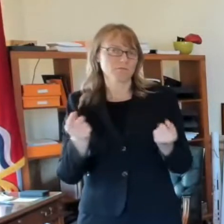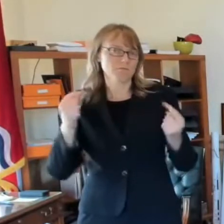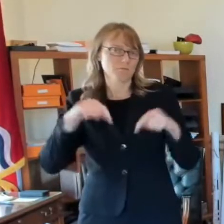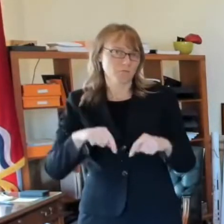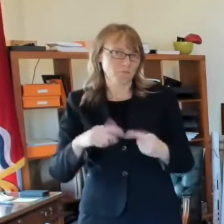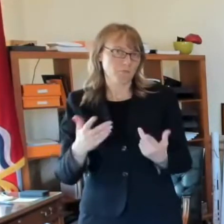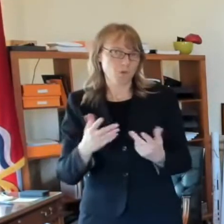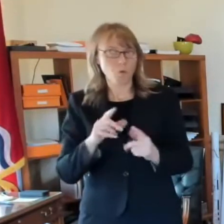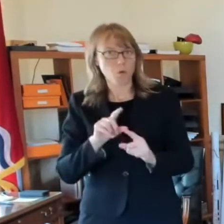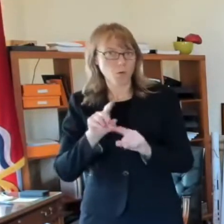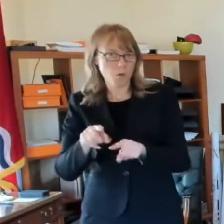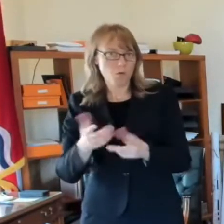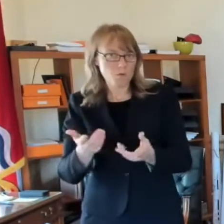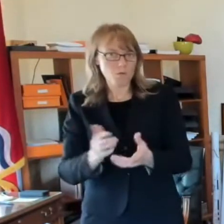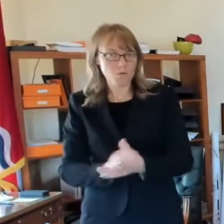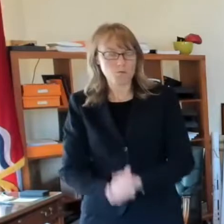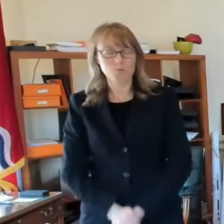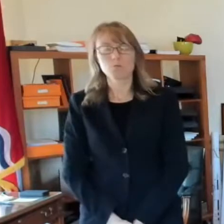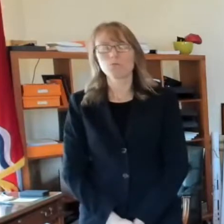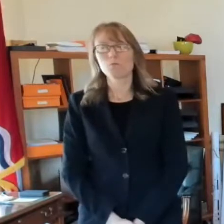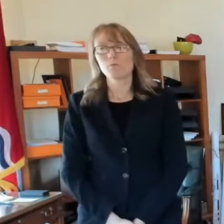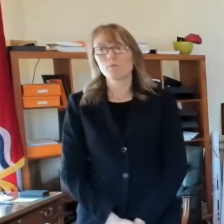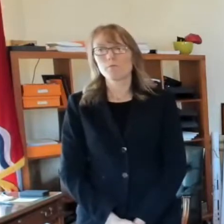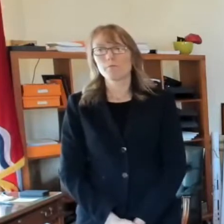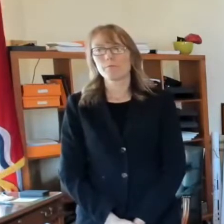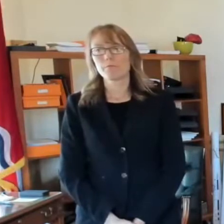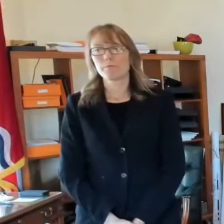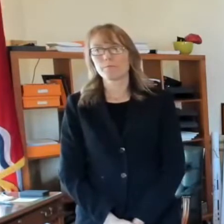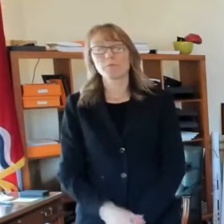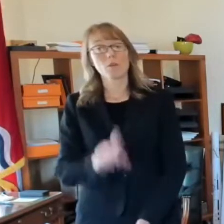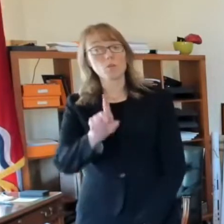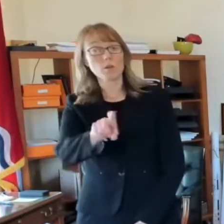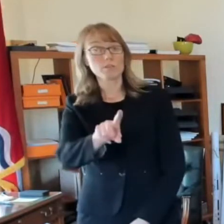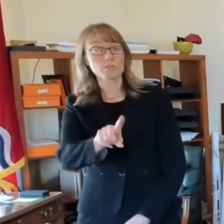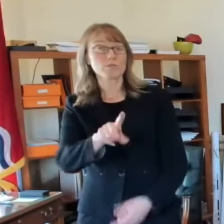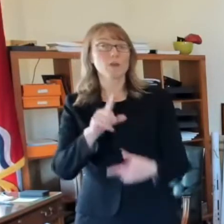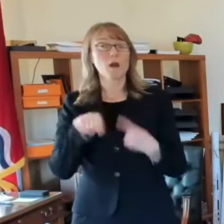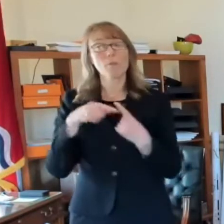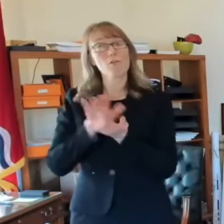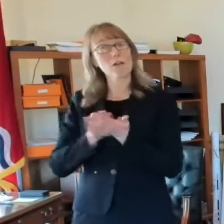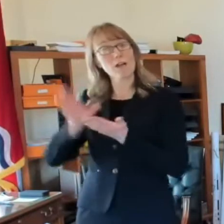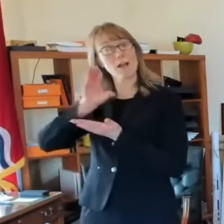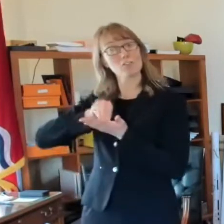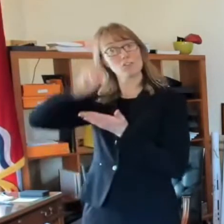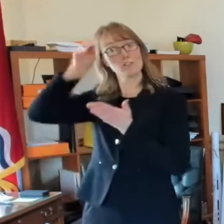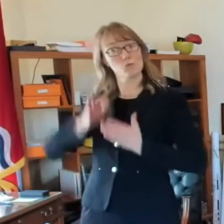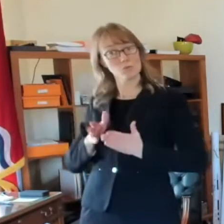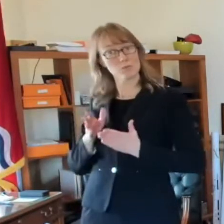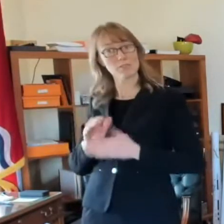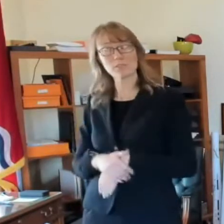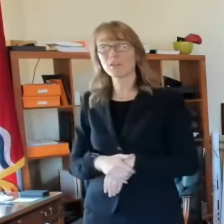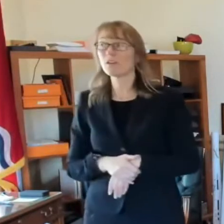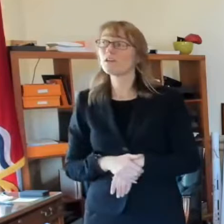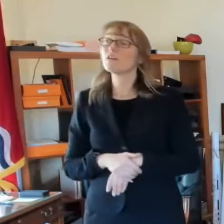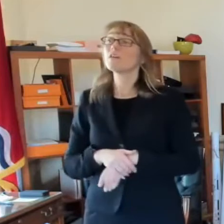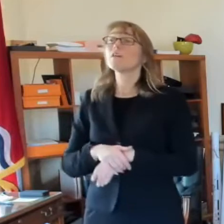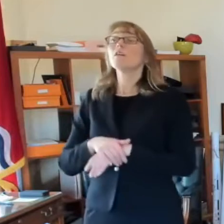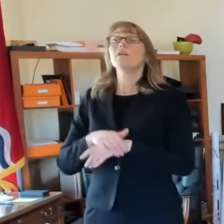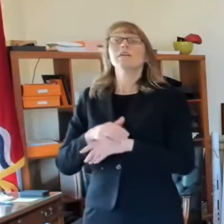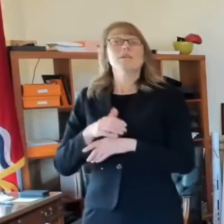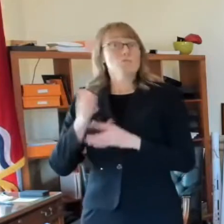just asking you to stop and think about your private gatherings. Keep them extremely small. Question